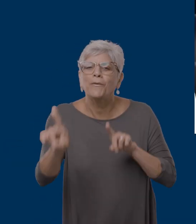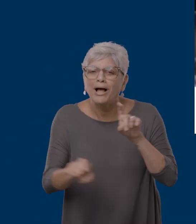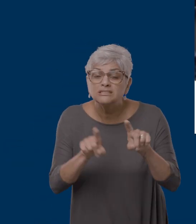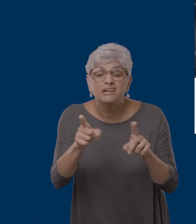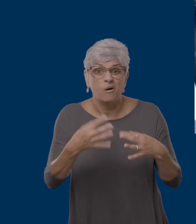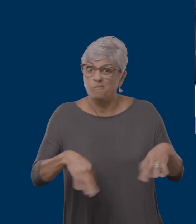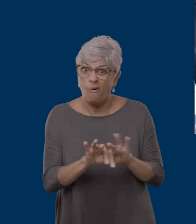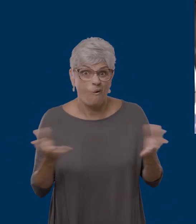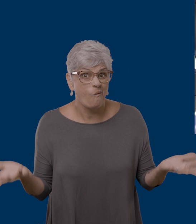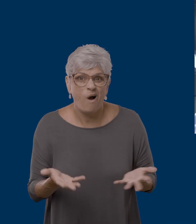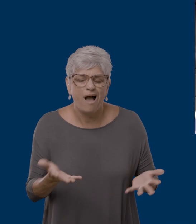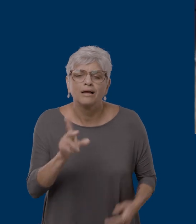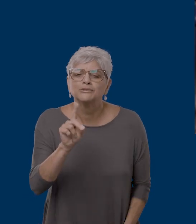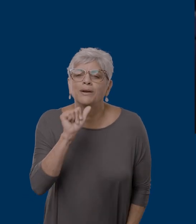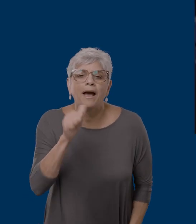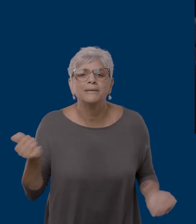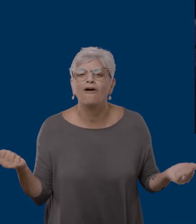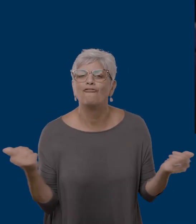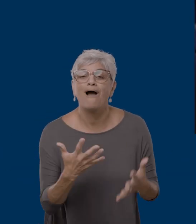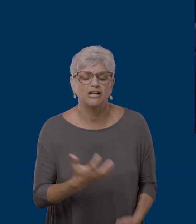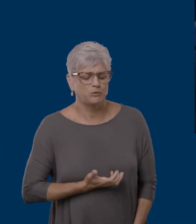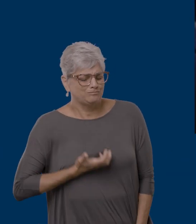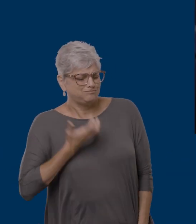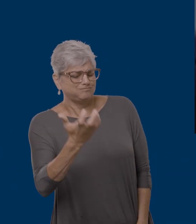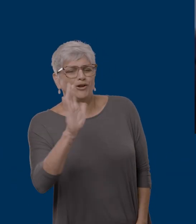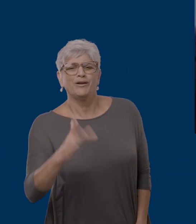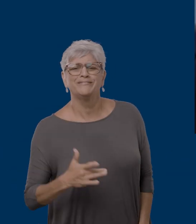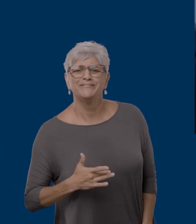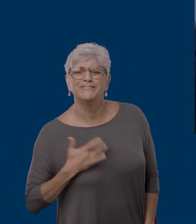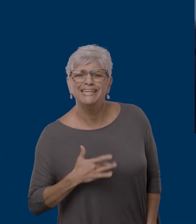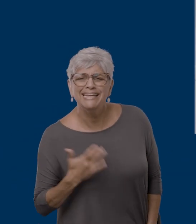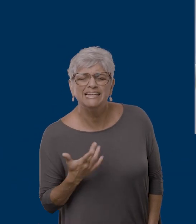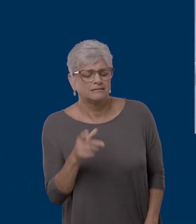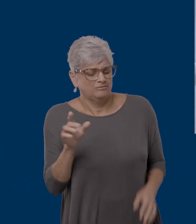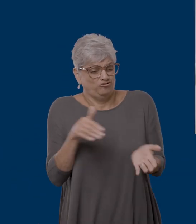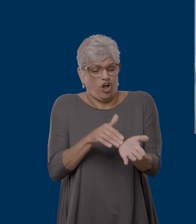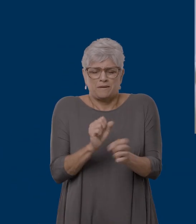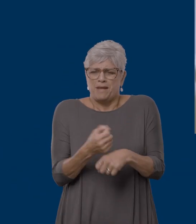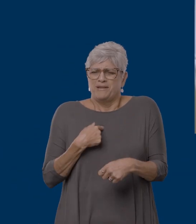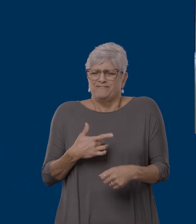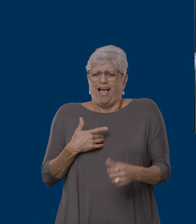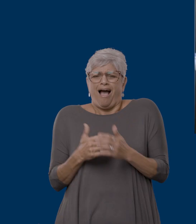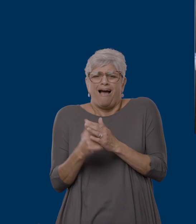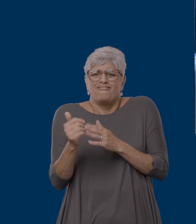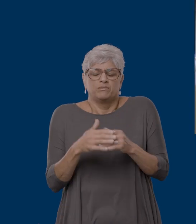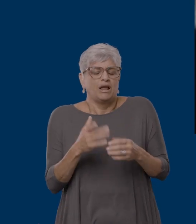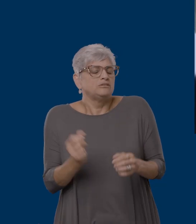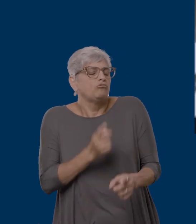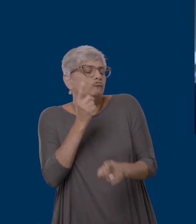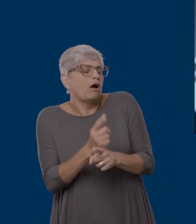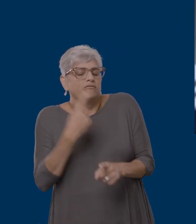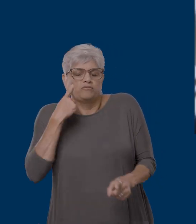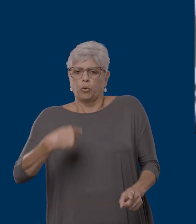because they're going to be able to answer your questions. And the key would be is not to be afraid to tell them how you feel. Dr. Barr made me feel comfortable,